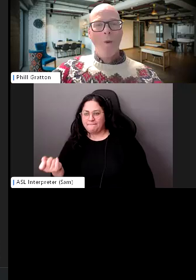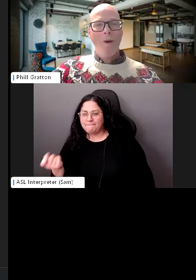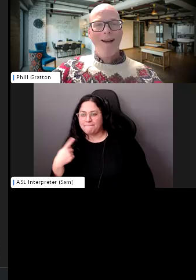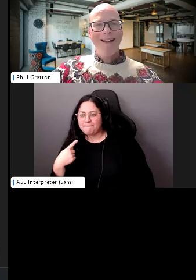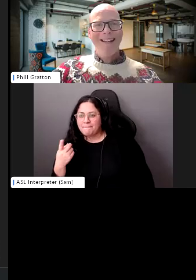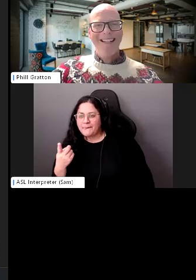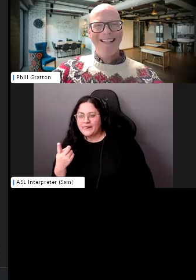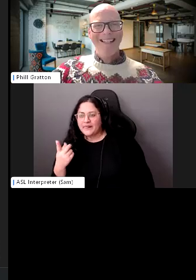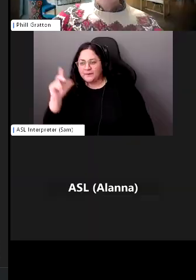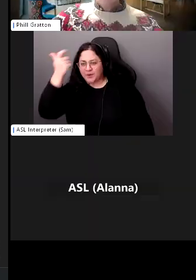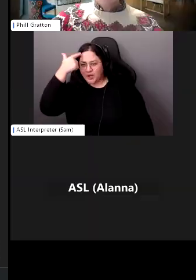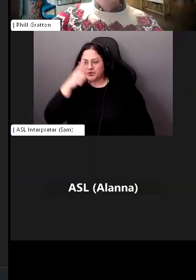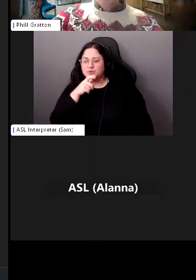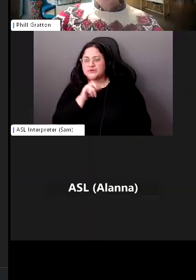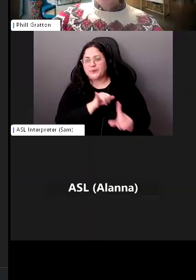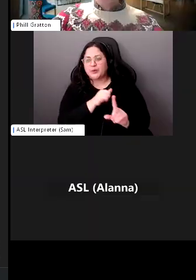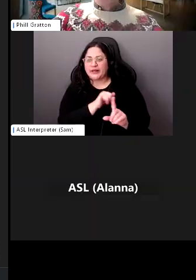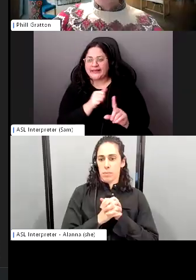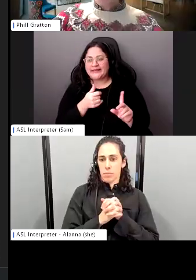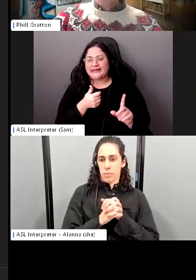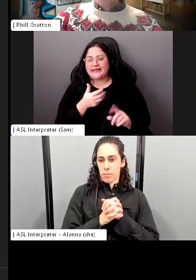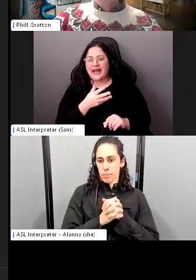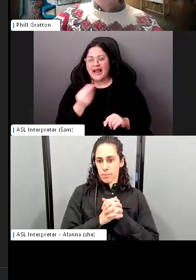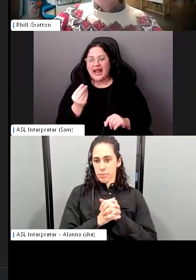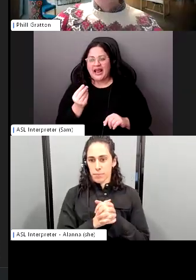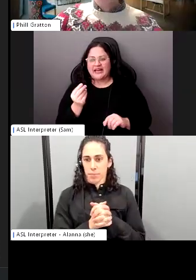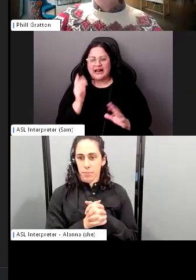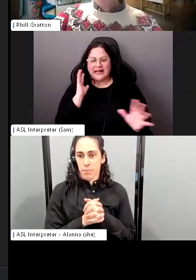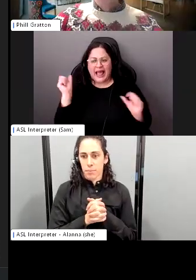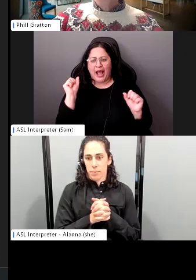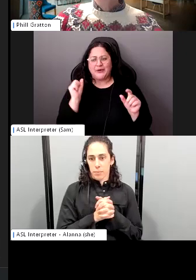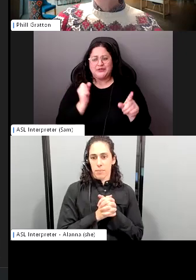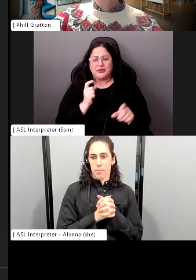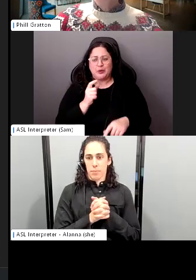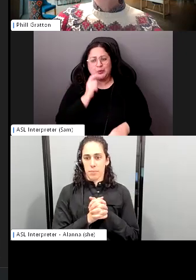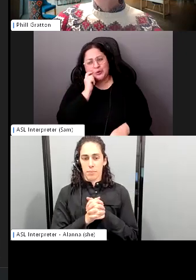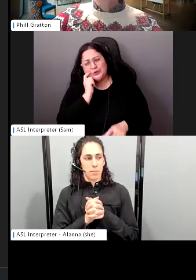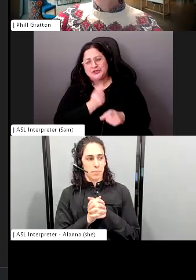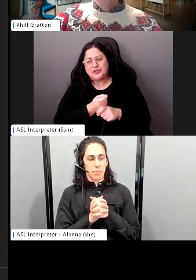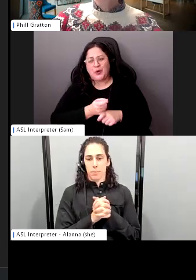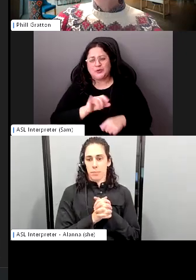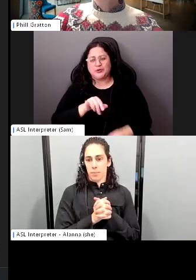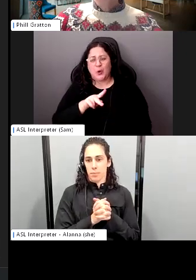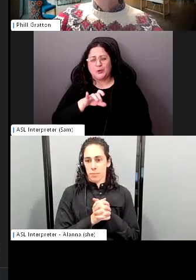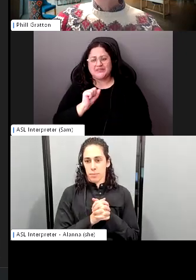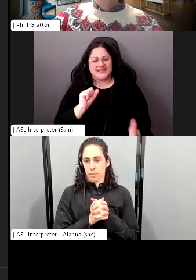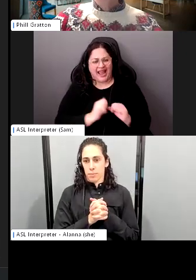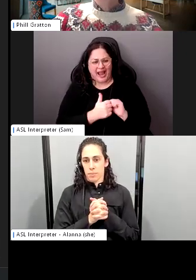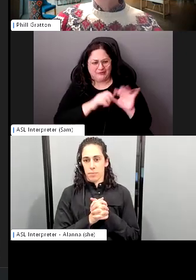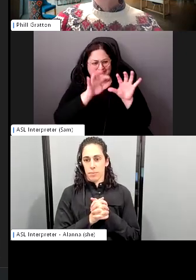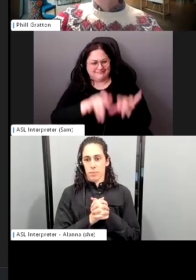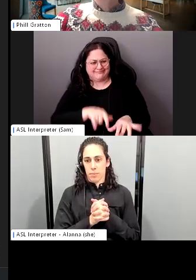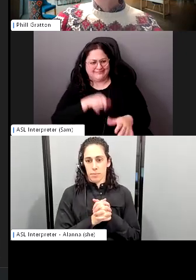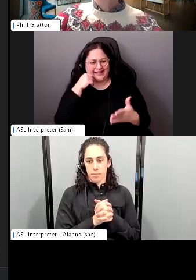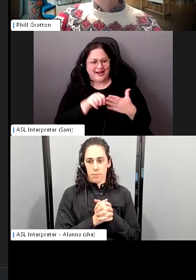was harassing employees or something? Oh, My sharing goodness. off-color jokes. Tactful way to tell a boss to deal with a bully who often